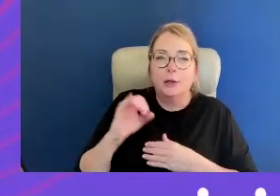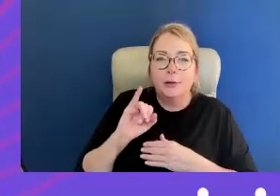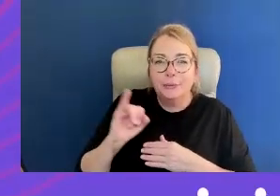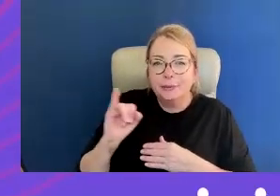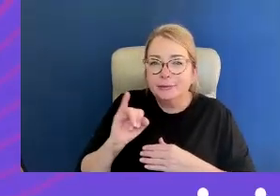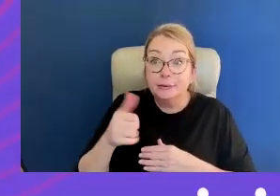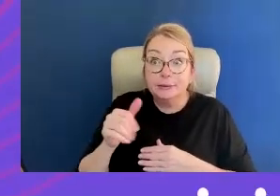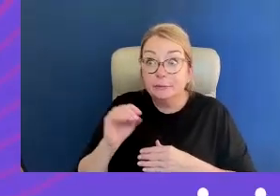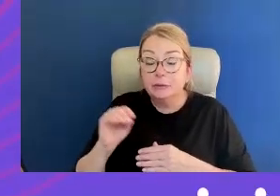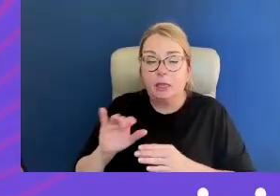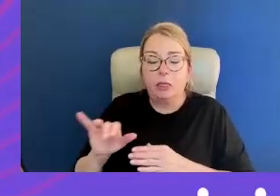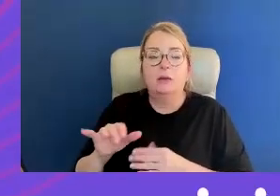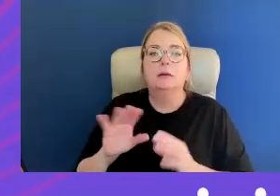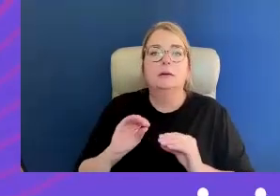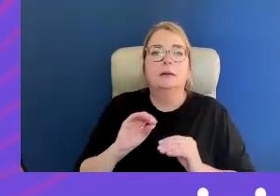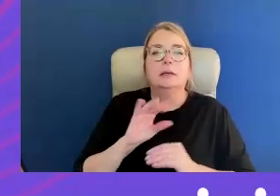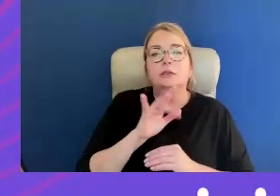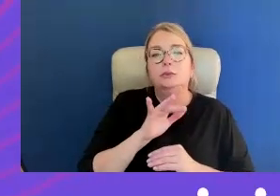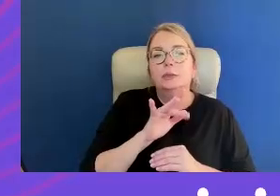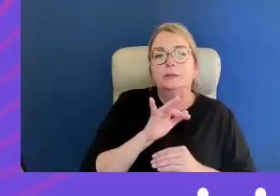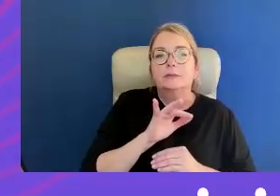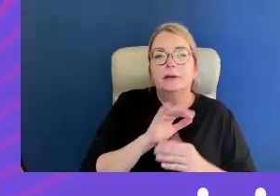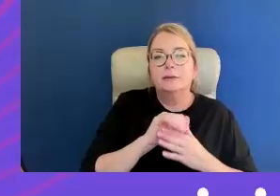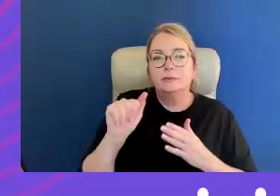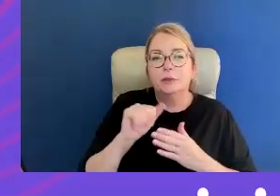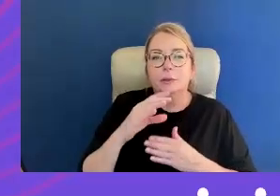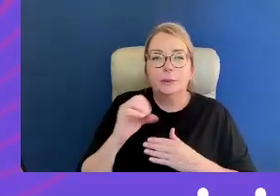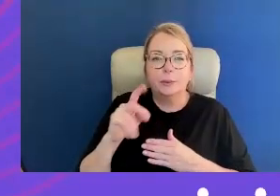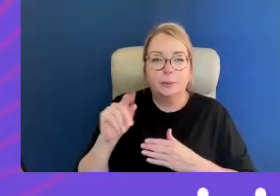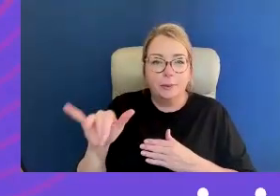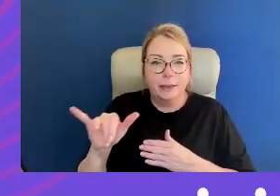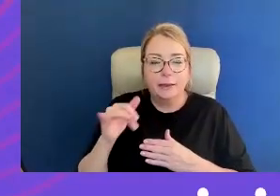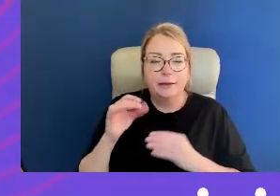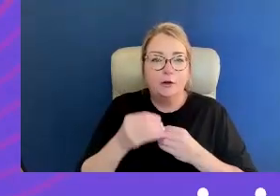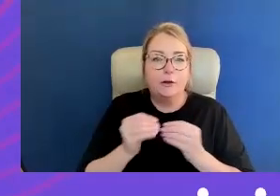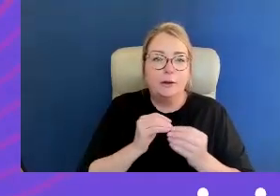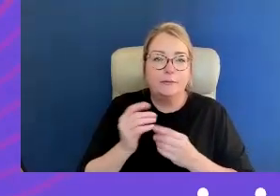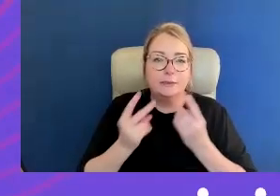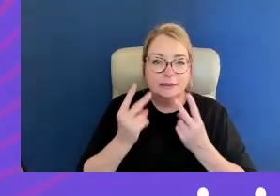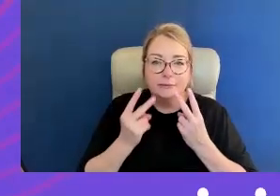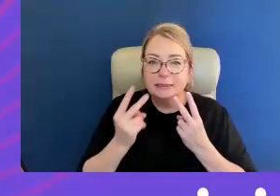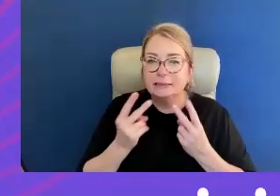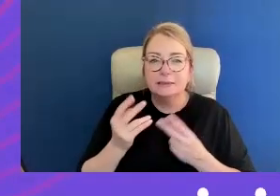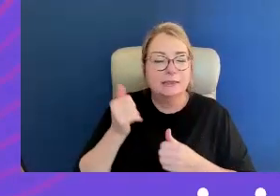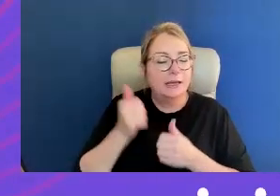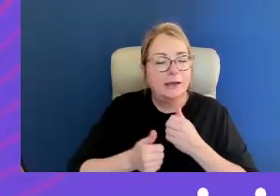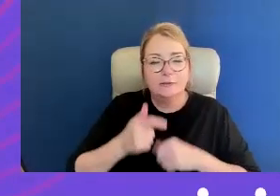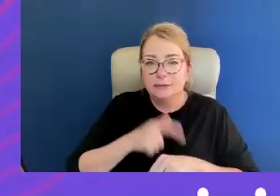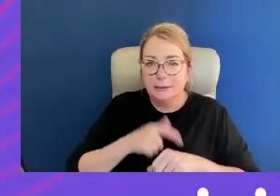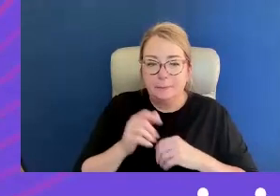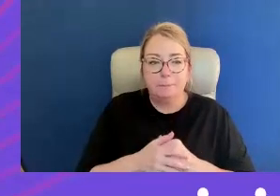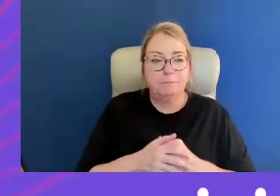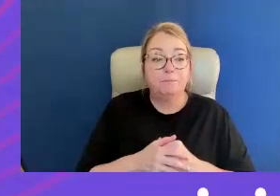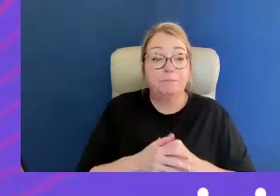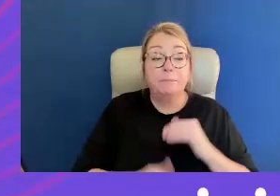cost. You also have $25 co-pays for office visits, so you're going to know exactly what you pay every time you go in for services.